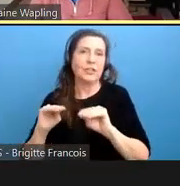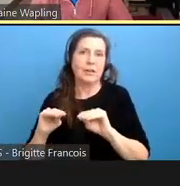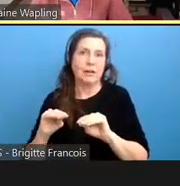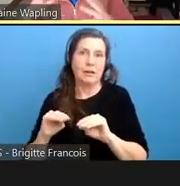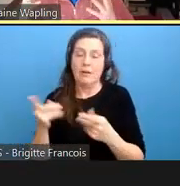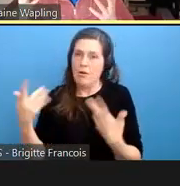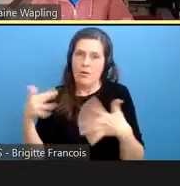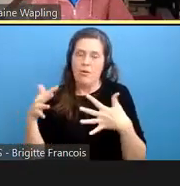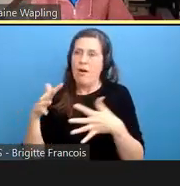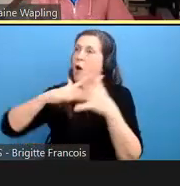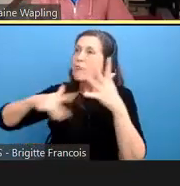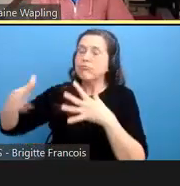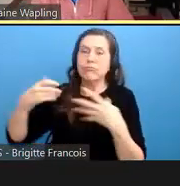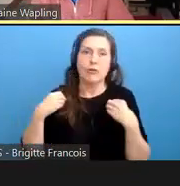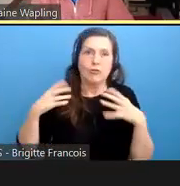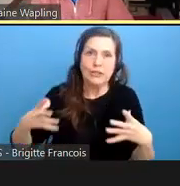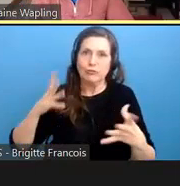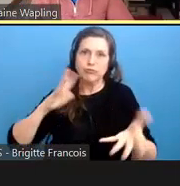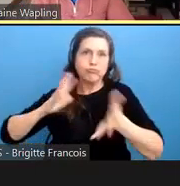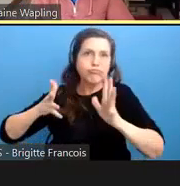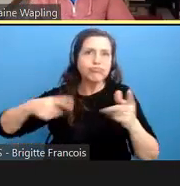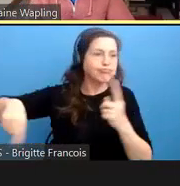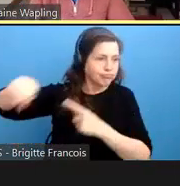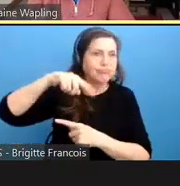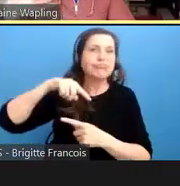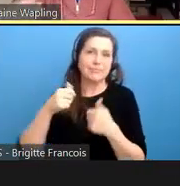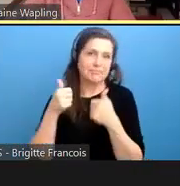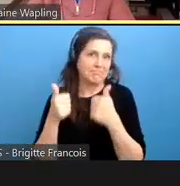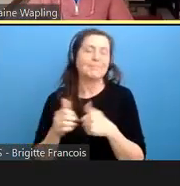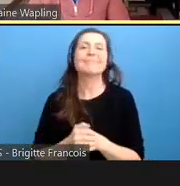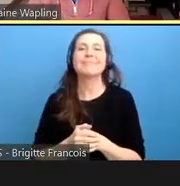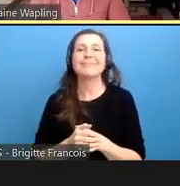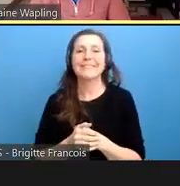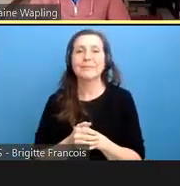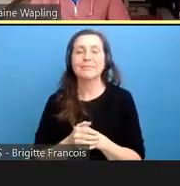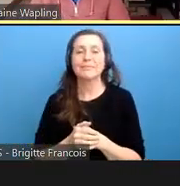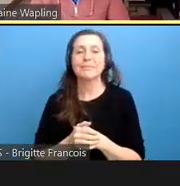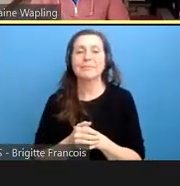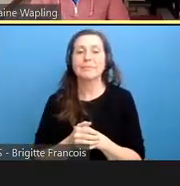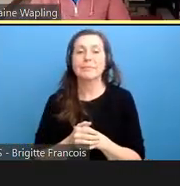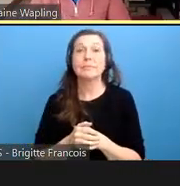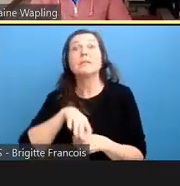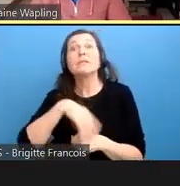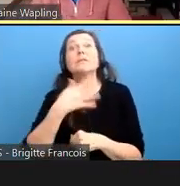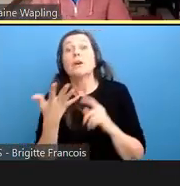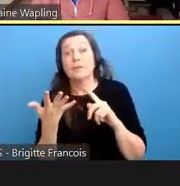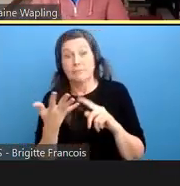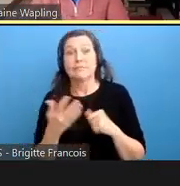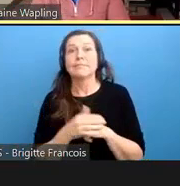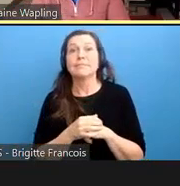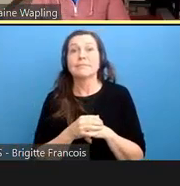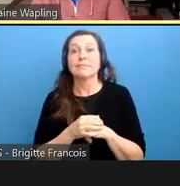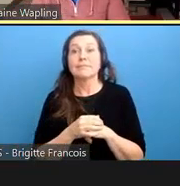language environment and engagement is going to be as well. So finally, I think another intervention which we know works is